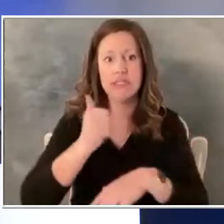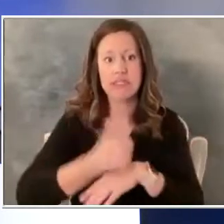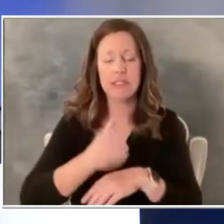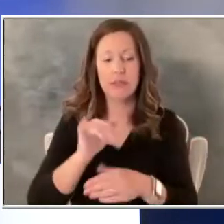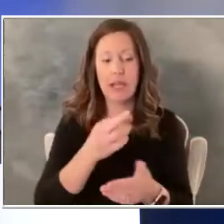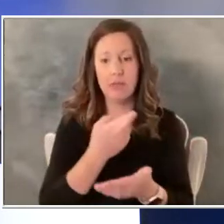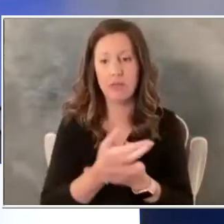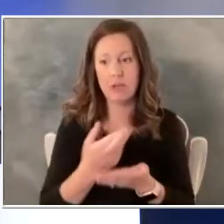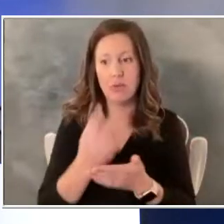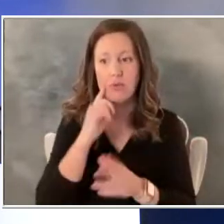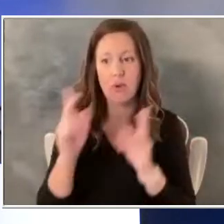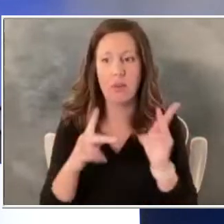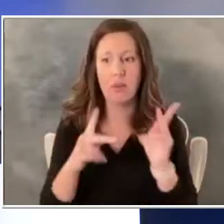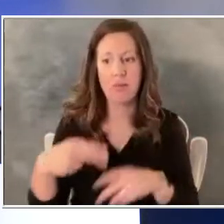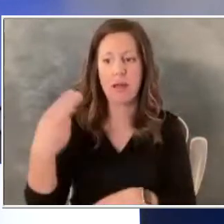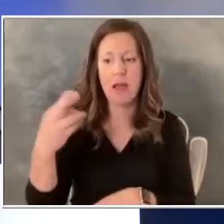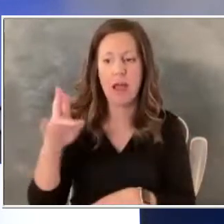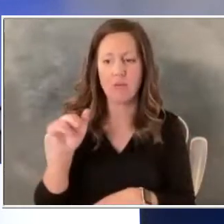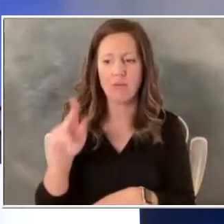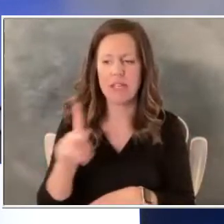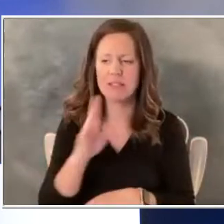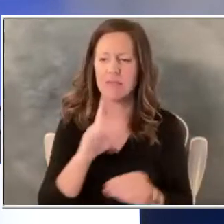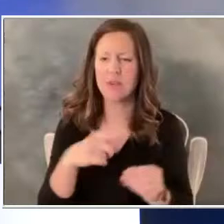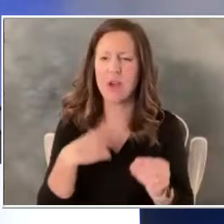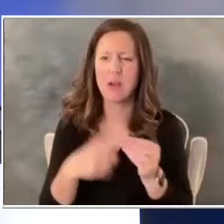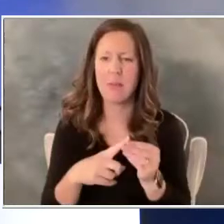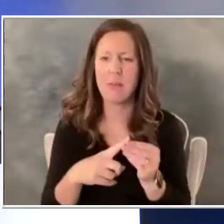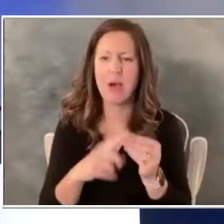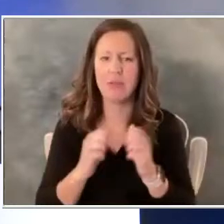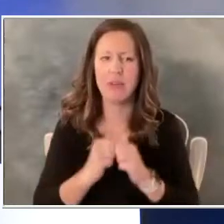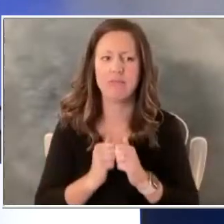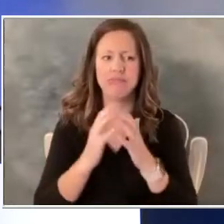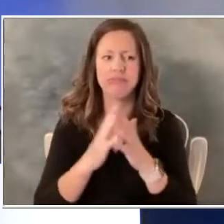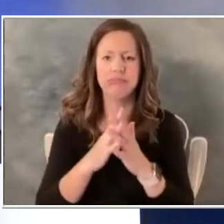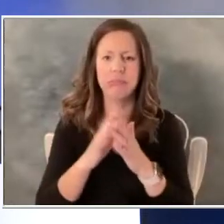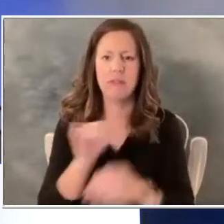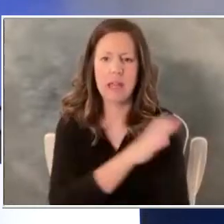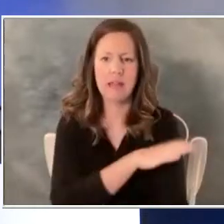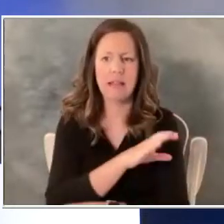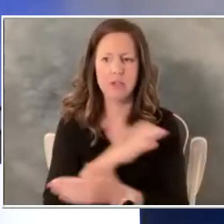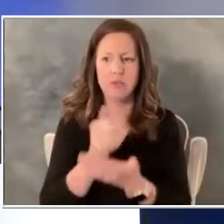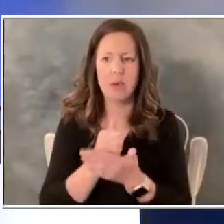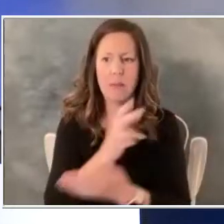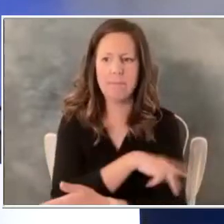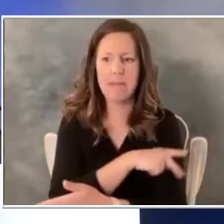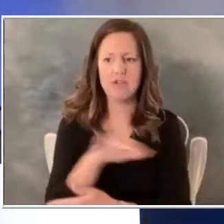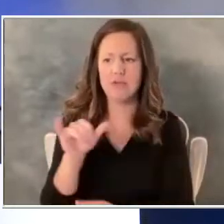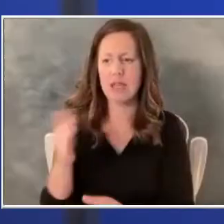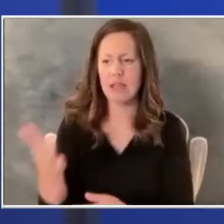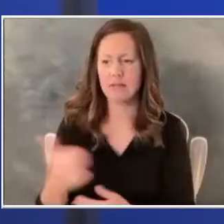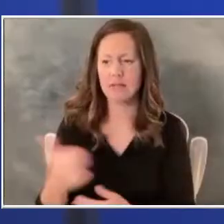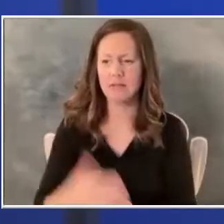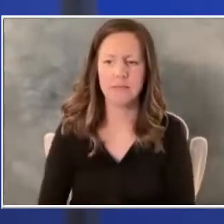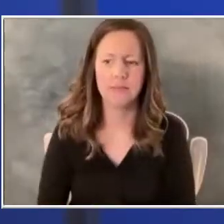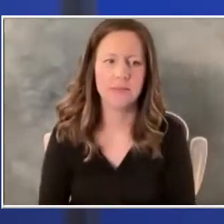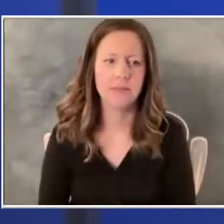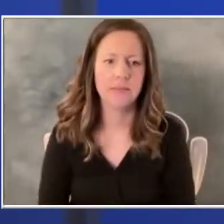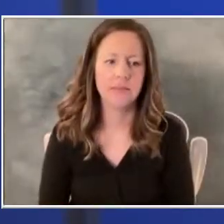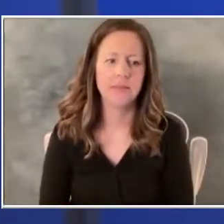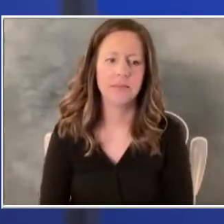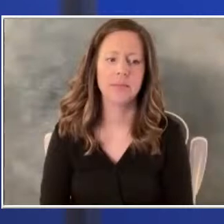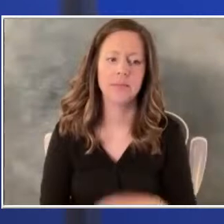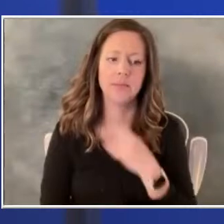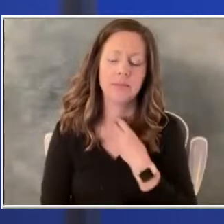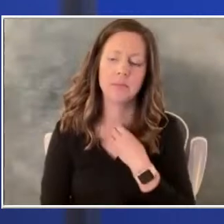risk. Tell us about the inception of this clinic to help patients like Mikayla on the research side. Well, this clinic basically started